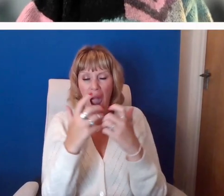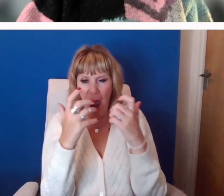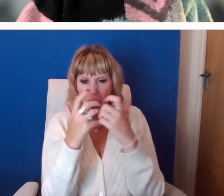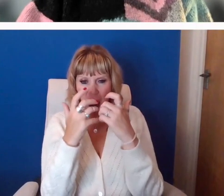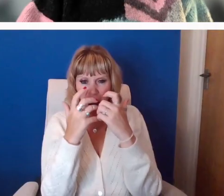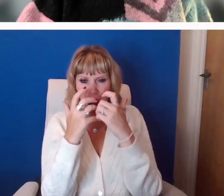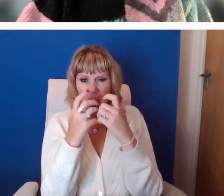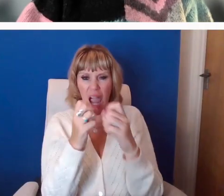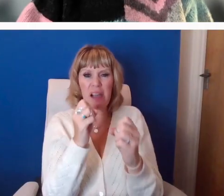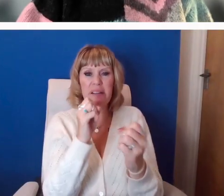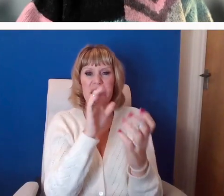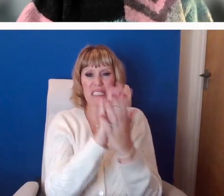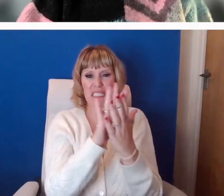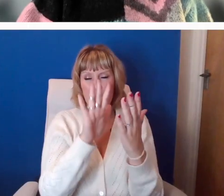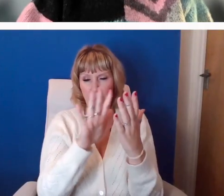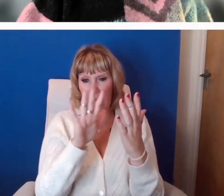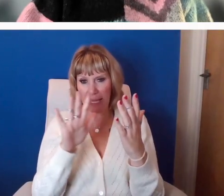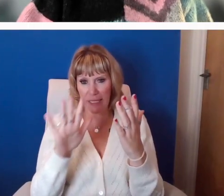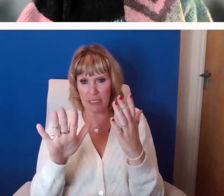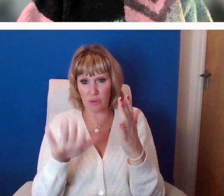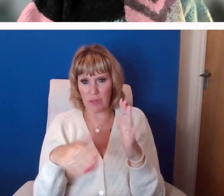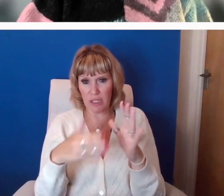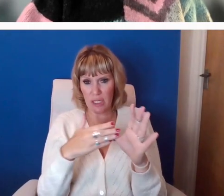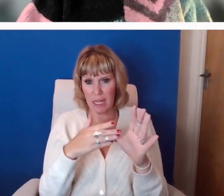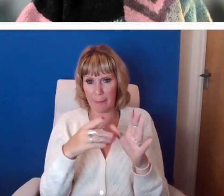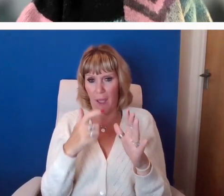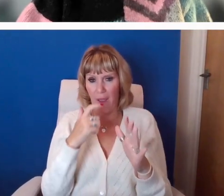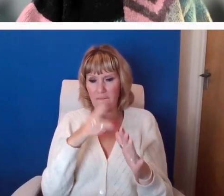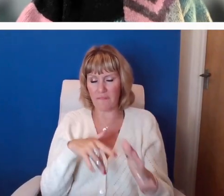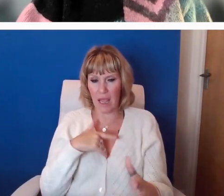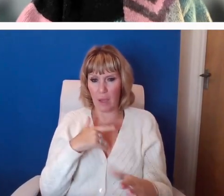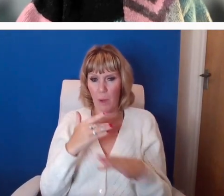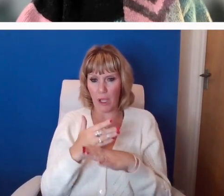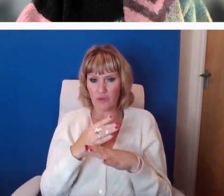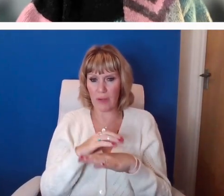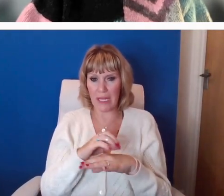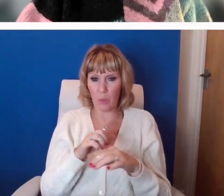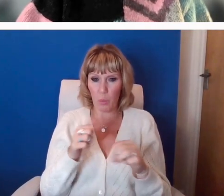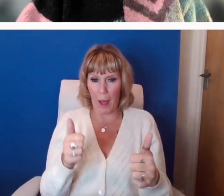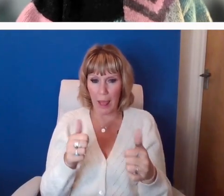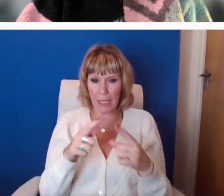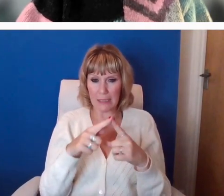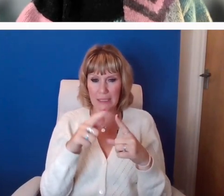it works incredibly well here as a digital image too.